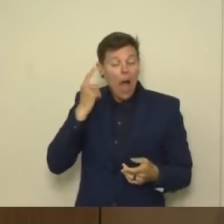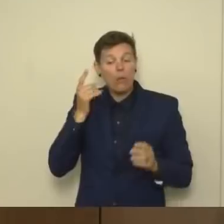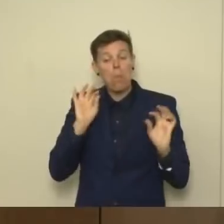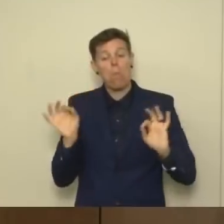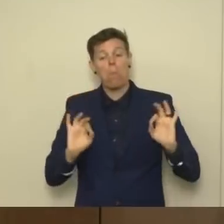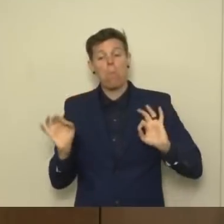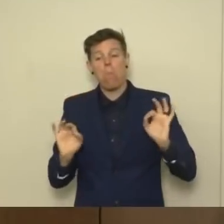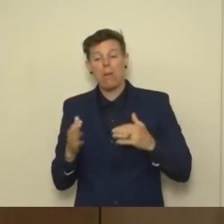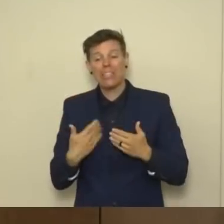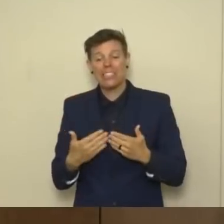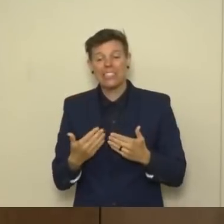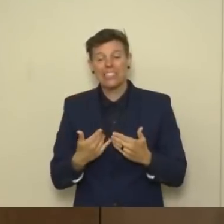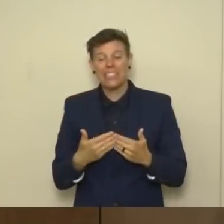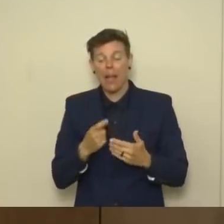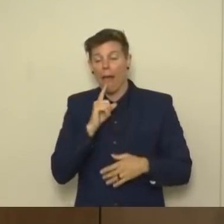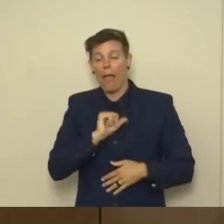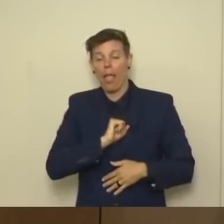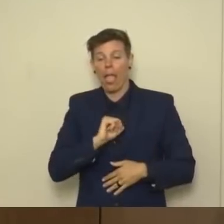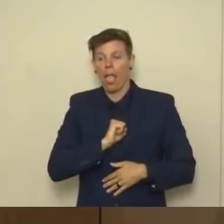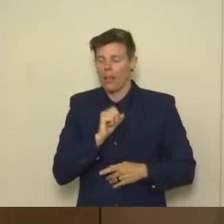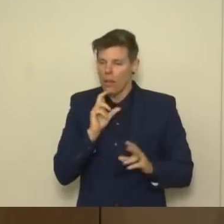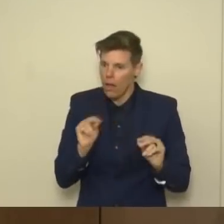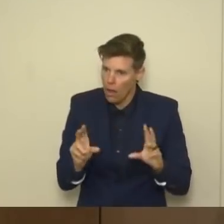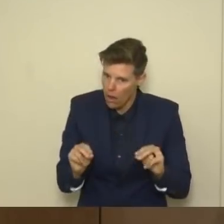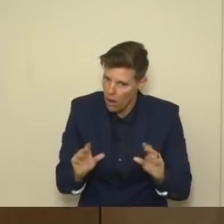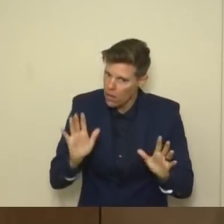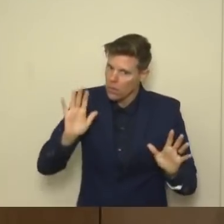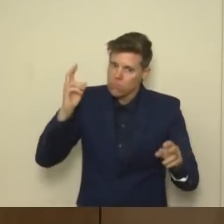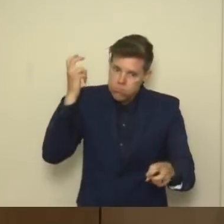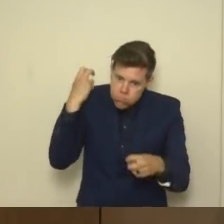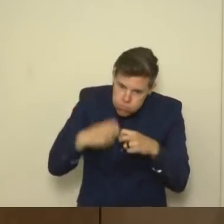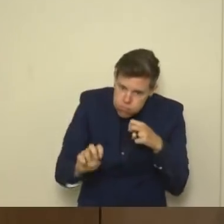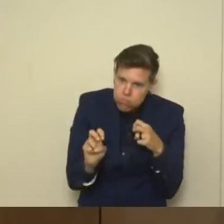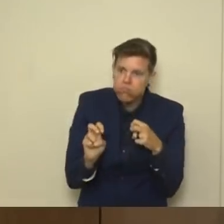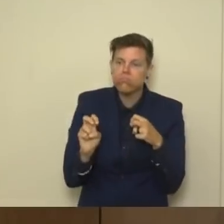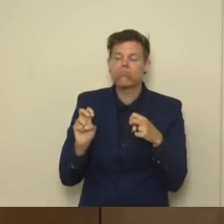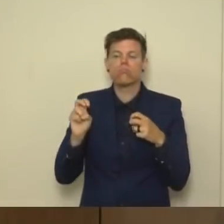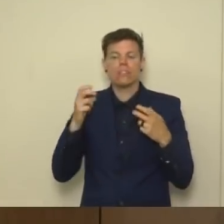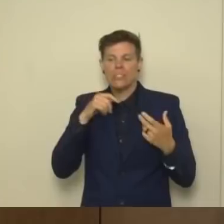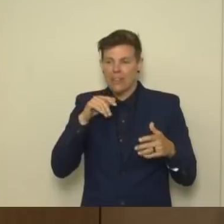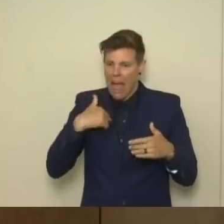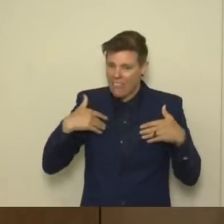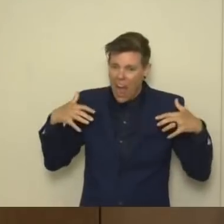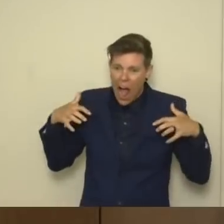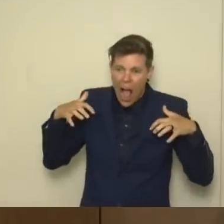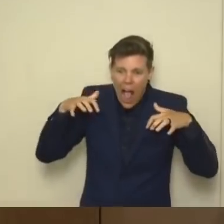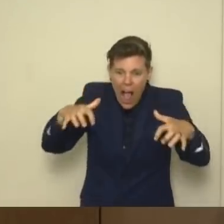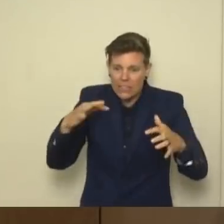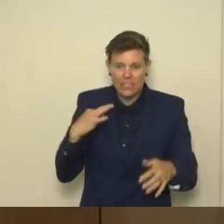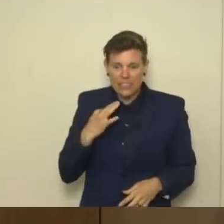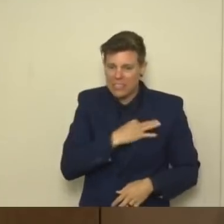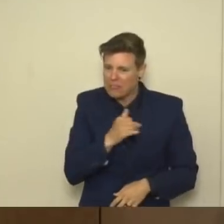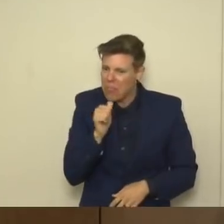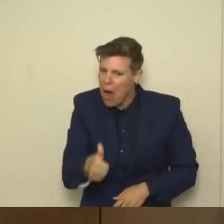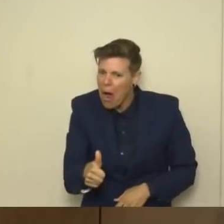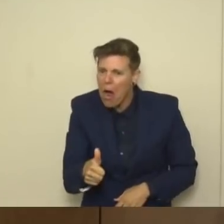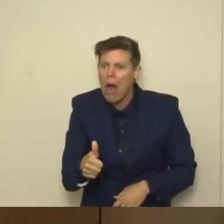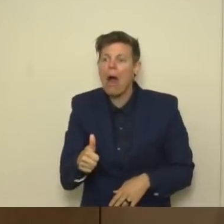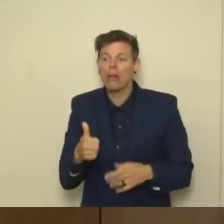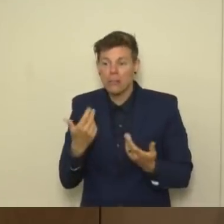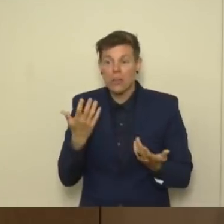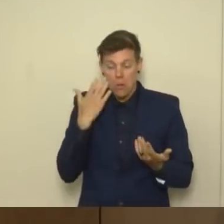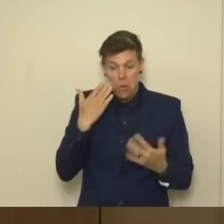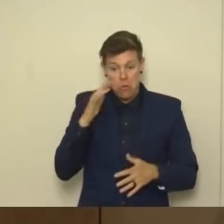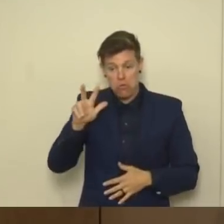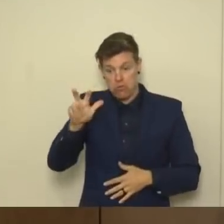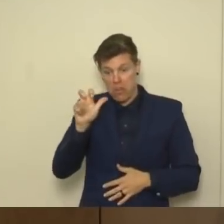are not thousands of epidemiologists. They need to make that investigatory call. There's a whole lot of information